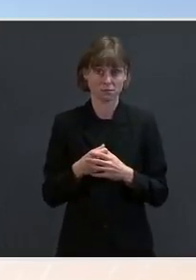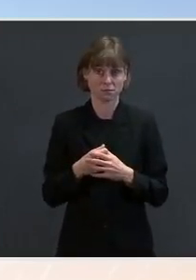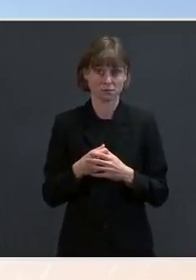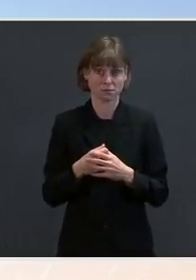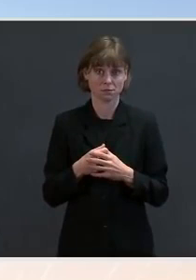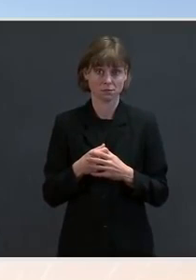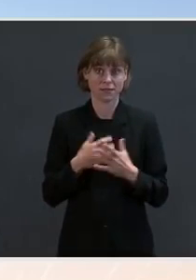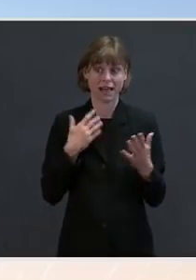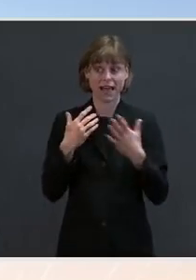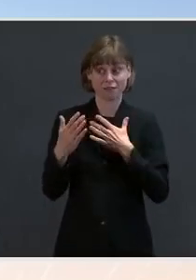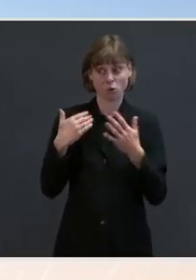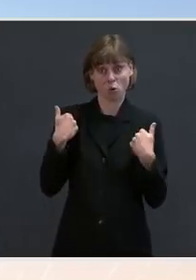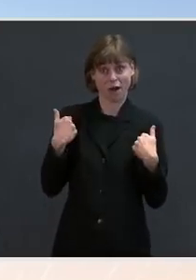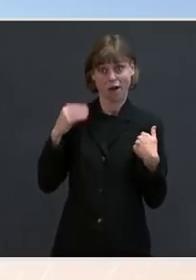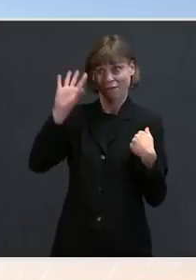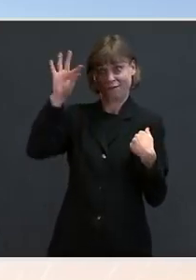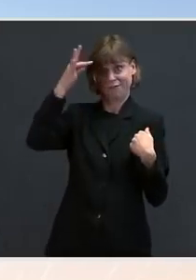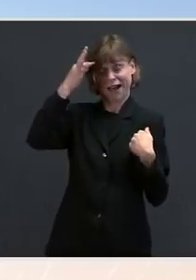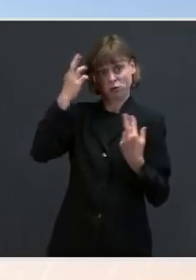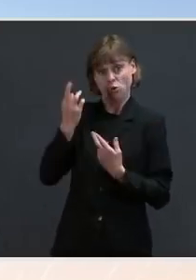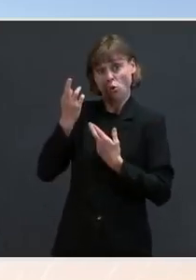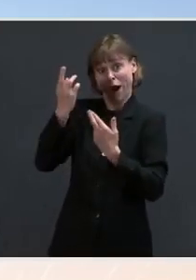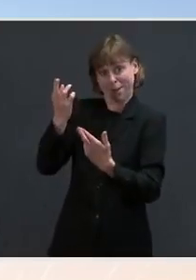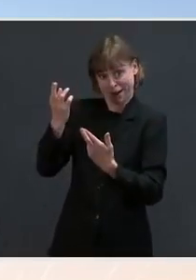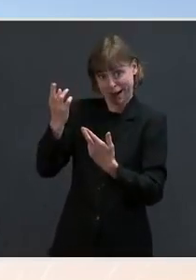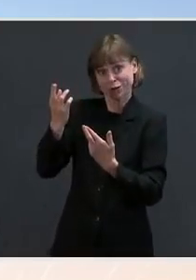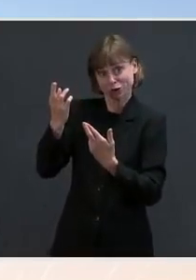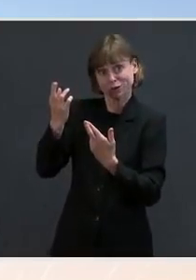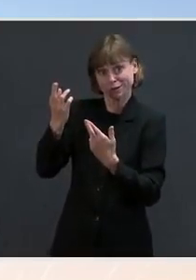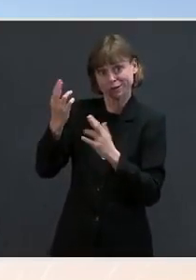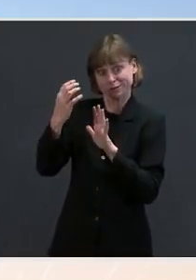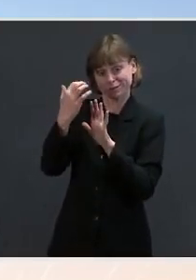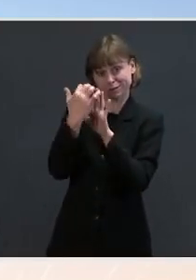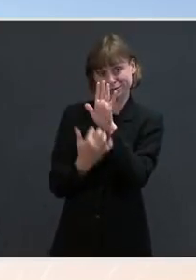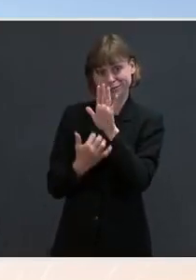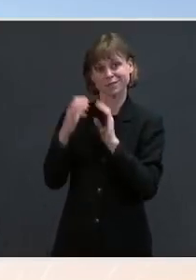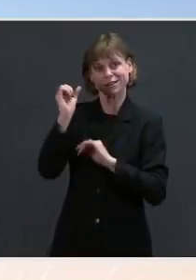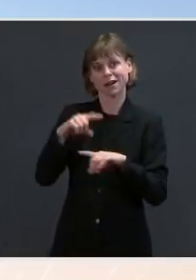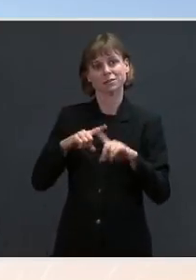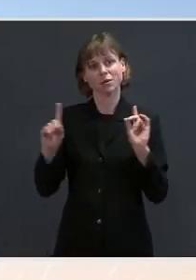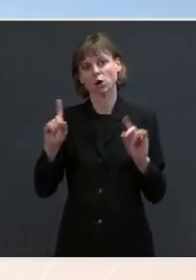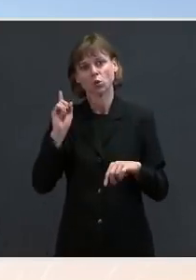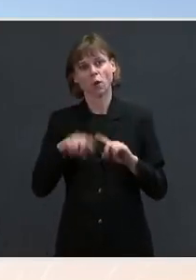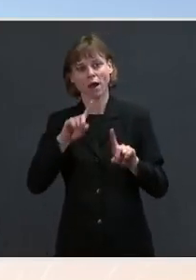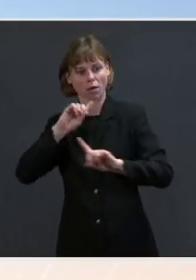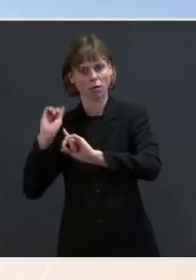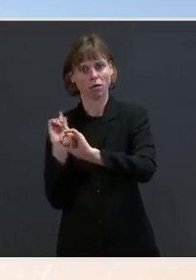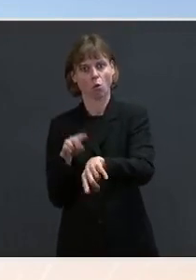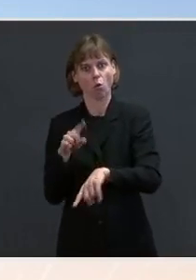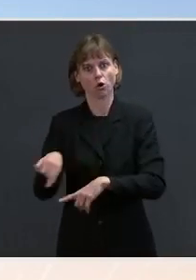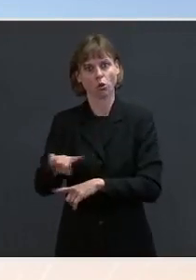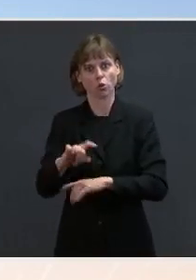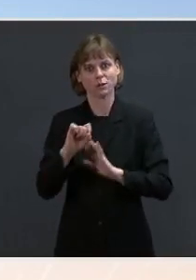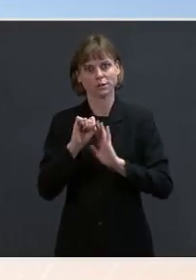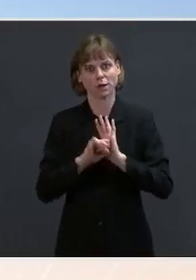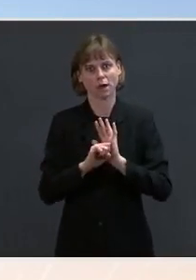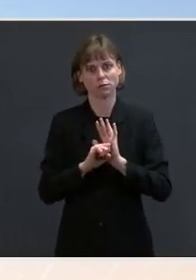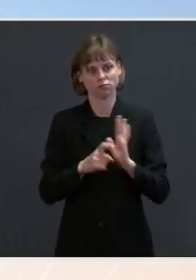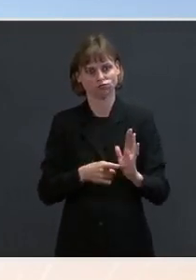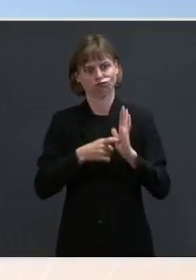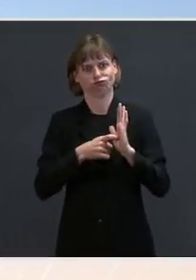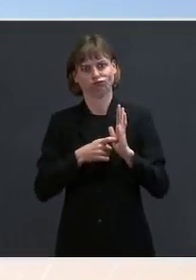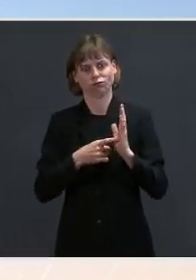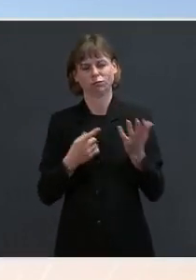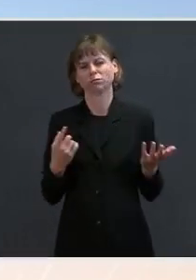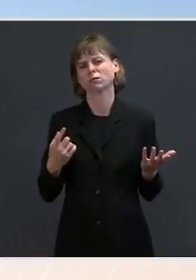federal recommendations, the process is not to mandate states to prioritize anyone. What has changed between then and